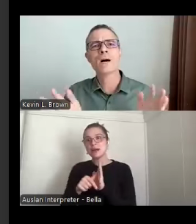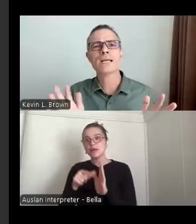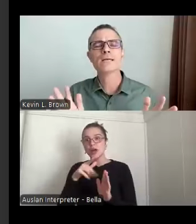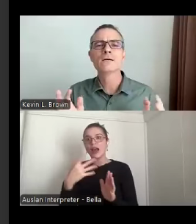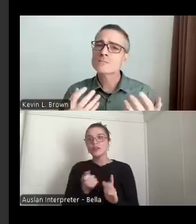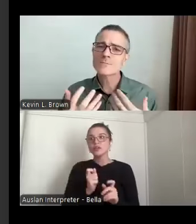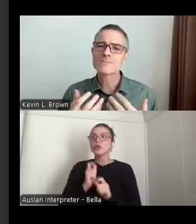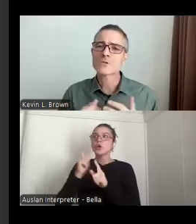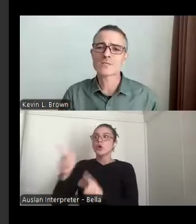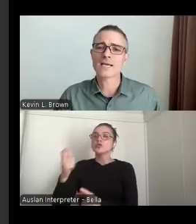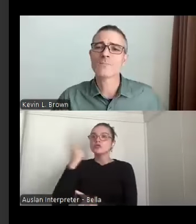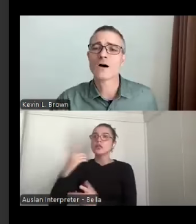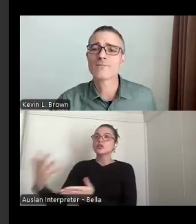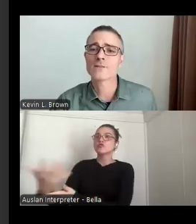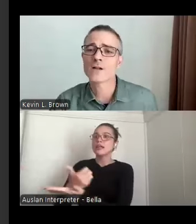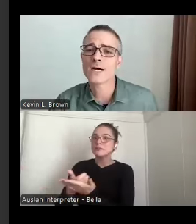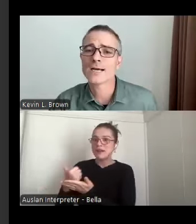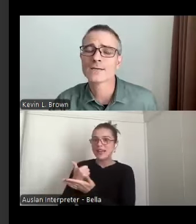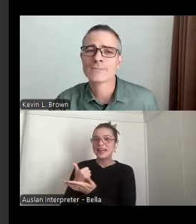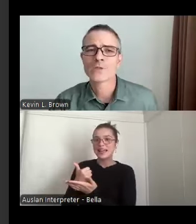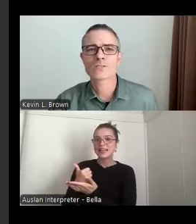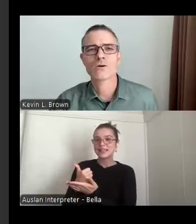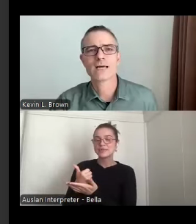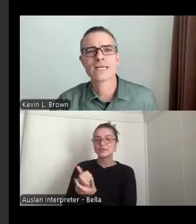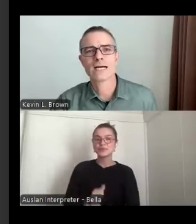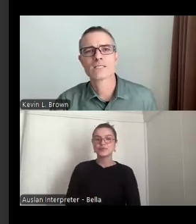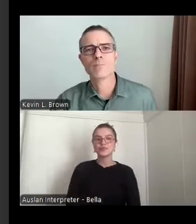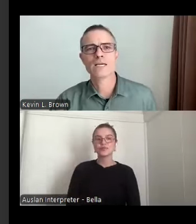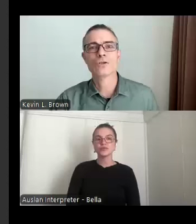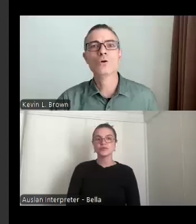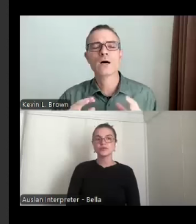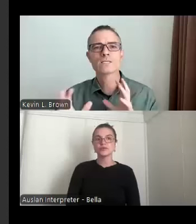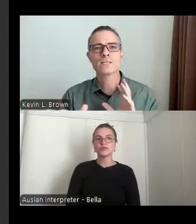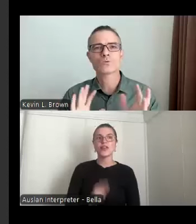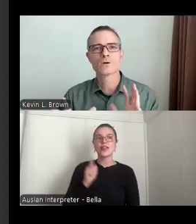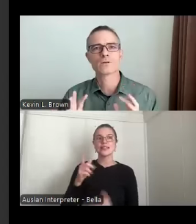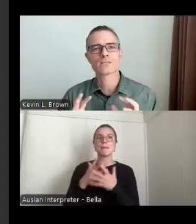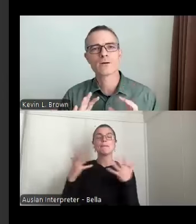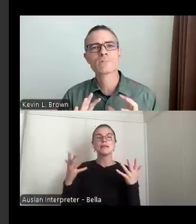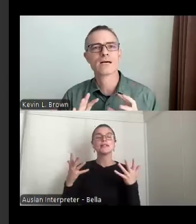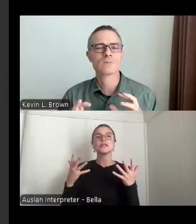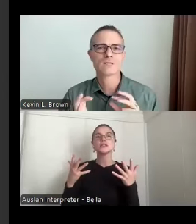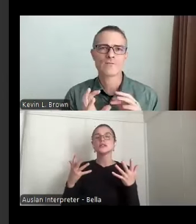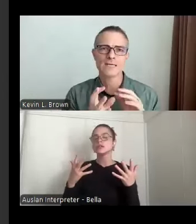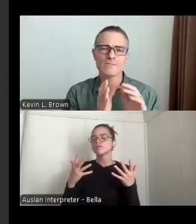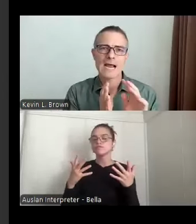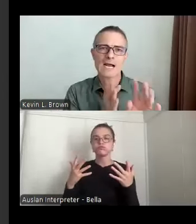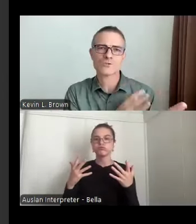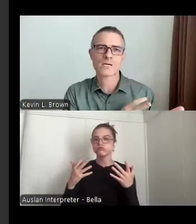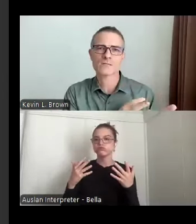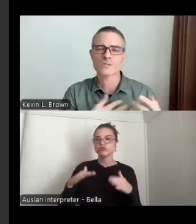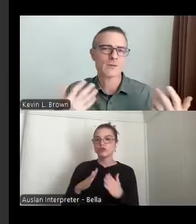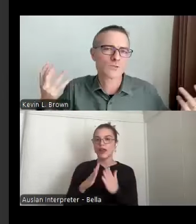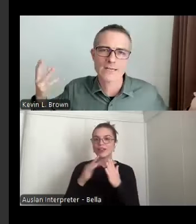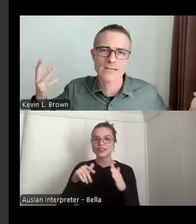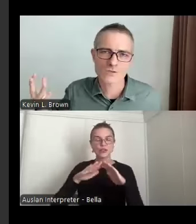raising money. Sometimes they're the same, but often they're not. And so I think that's the big nuance in this world is sometimes the actual